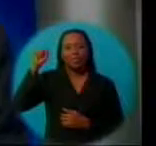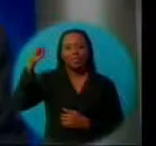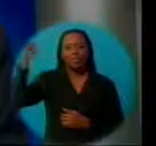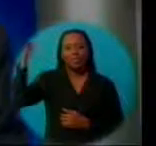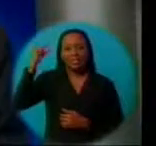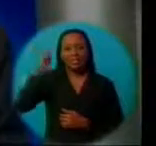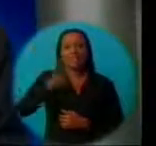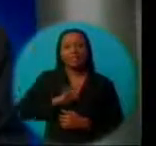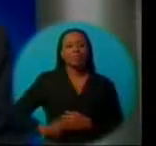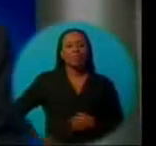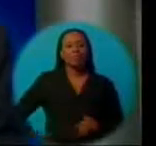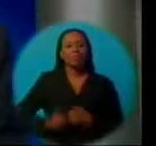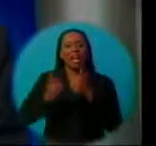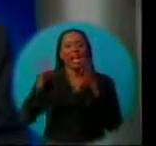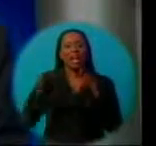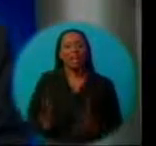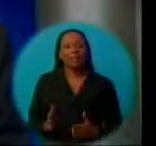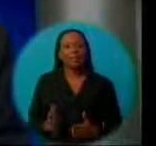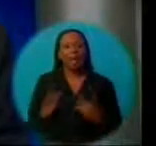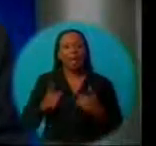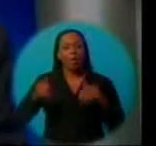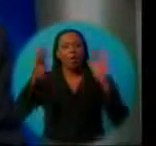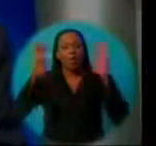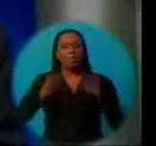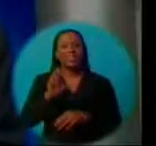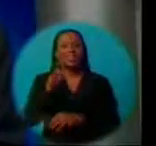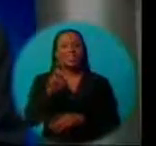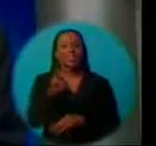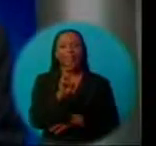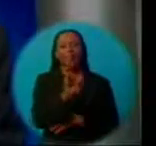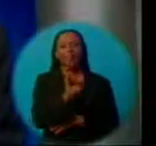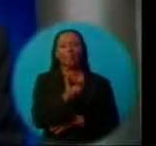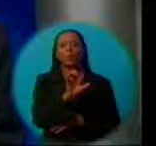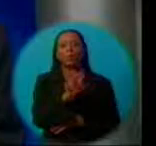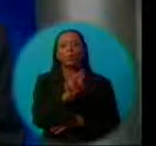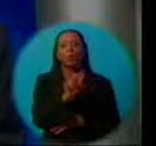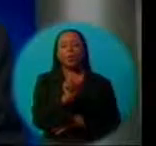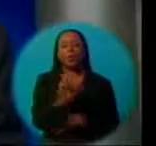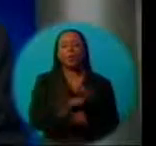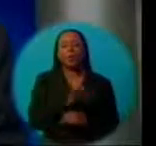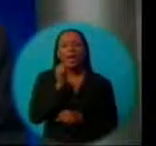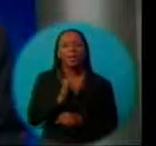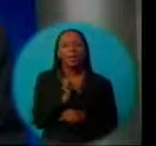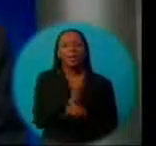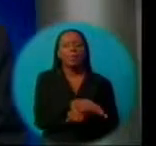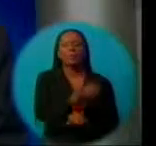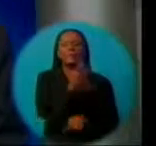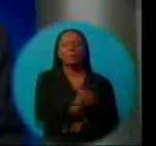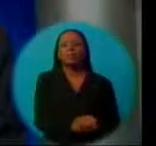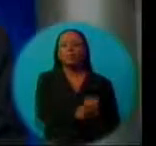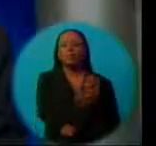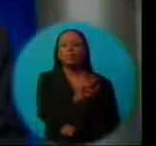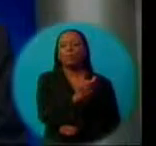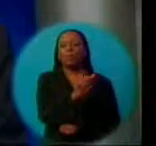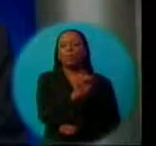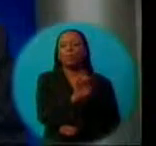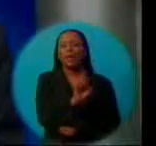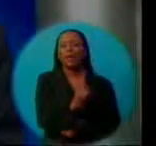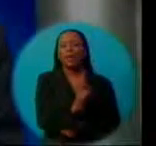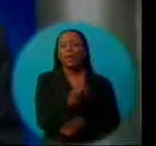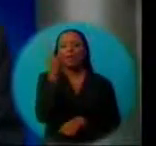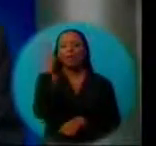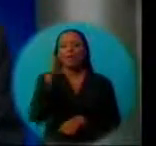Bangalore completed a sensational six-wicket win over New South Wales Blues in the semifinals of the Champions League